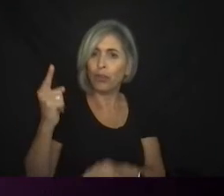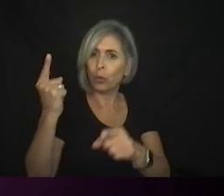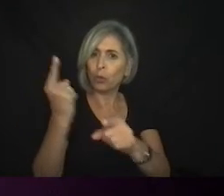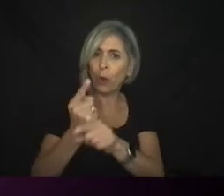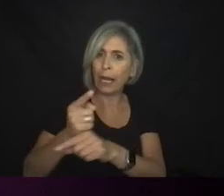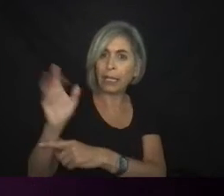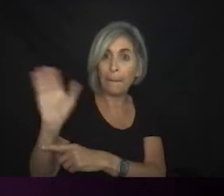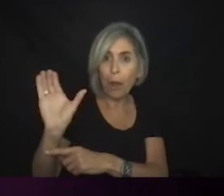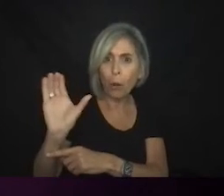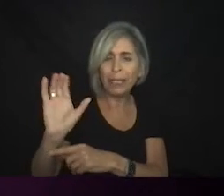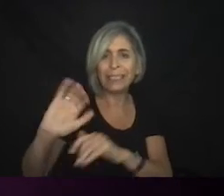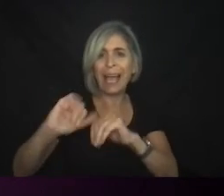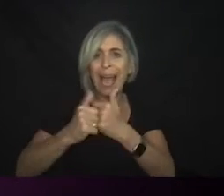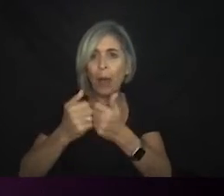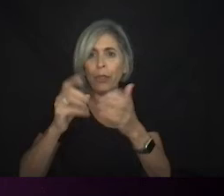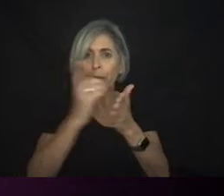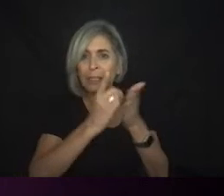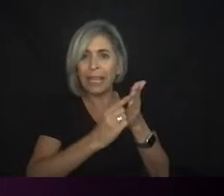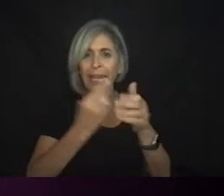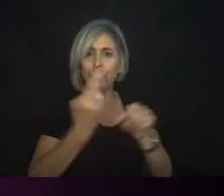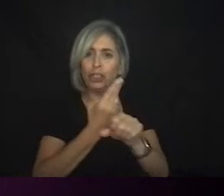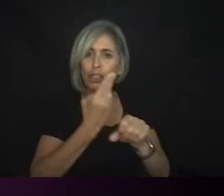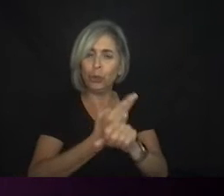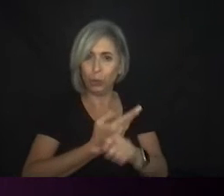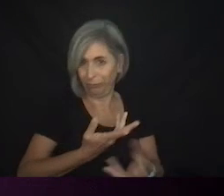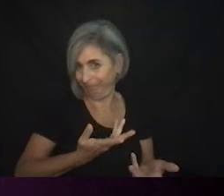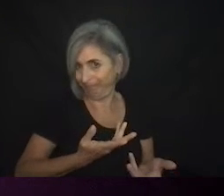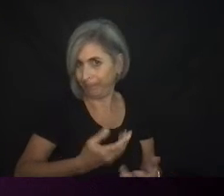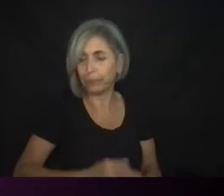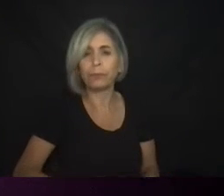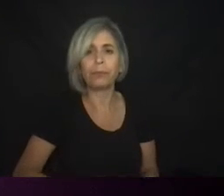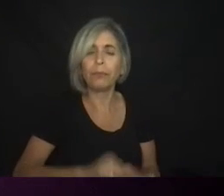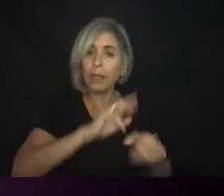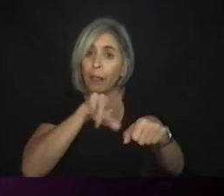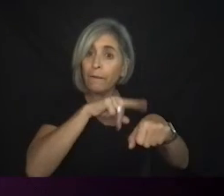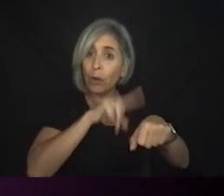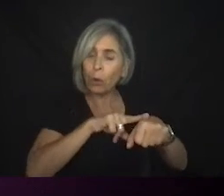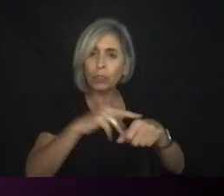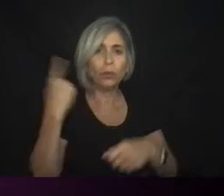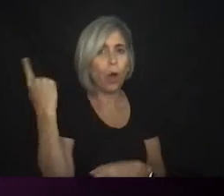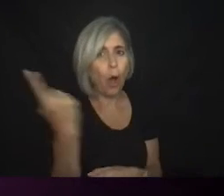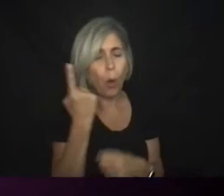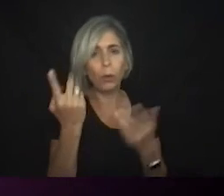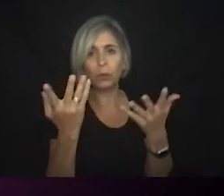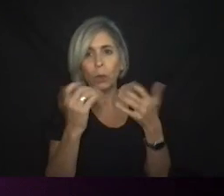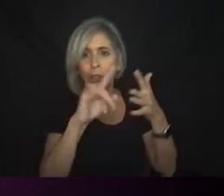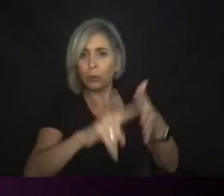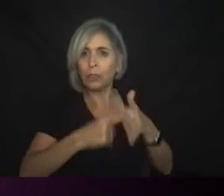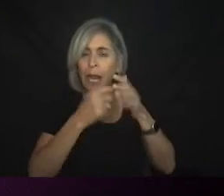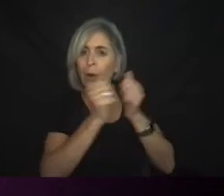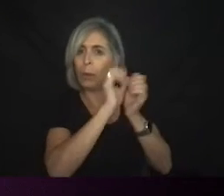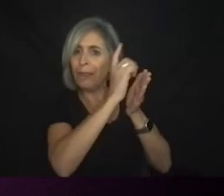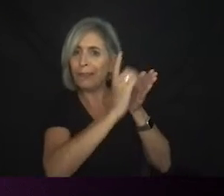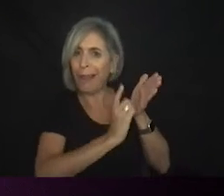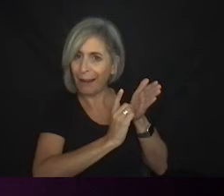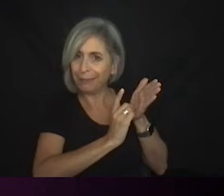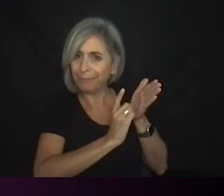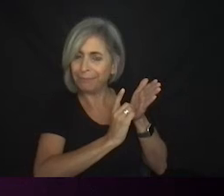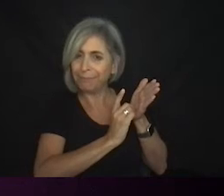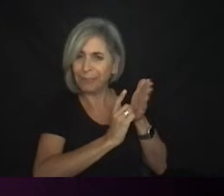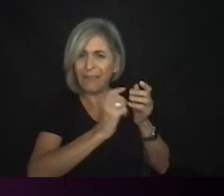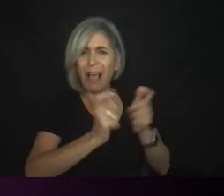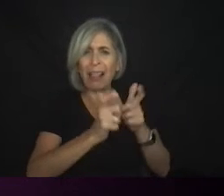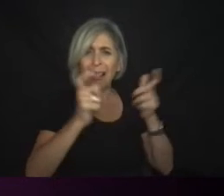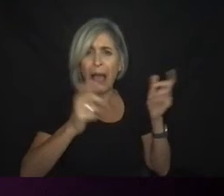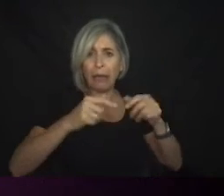for the ways that they were designed to be used. And of course, you always want to start with design, and I have a whole